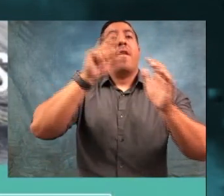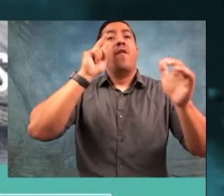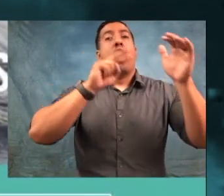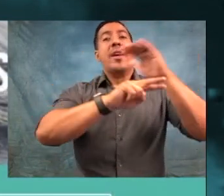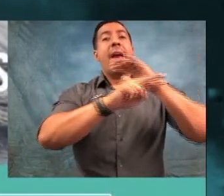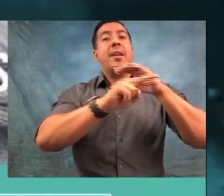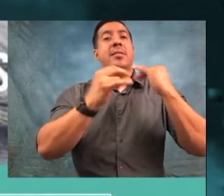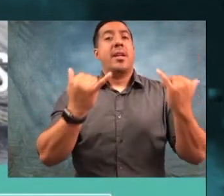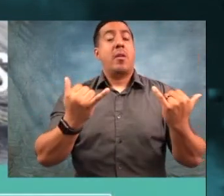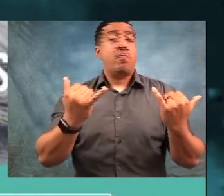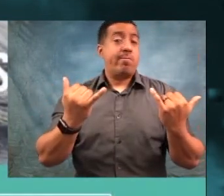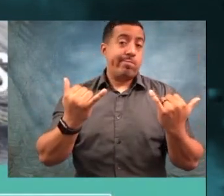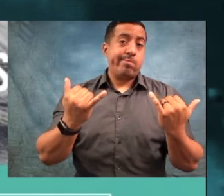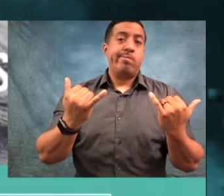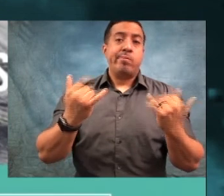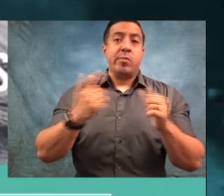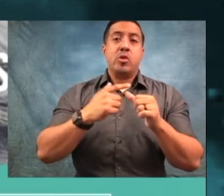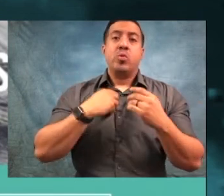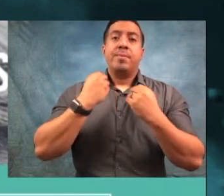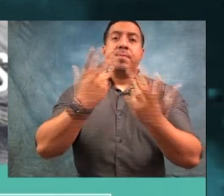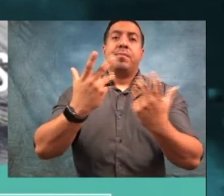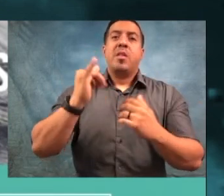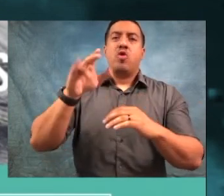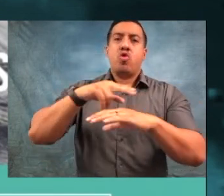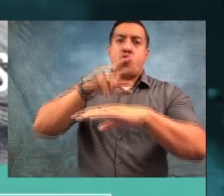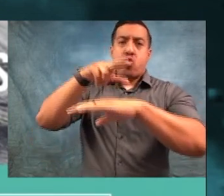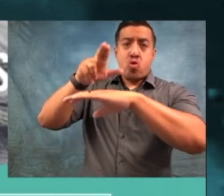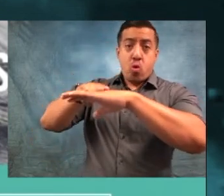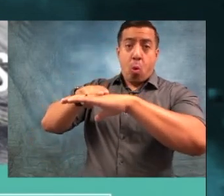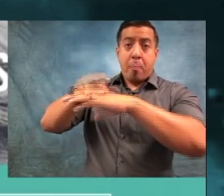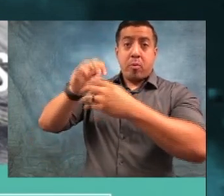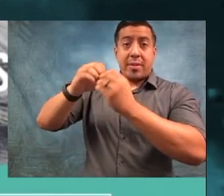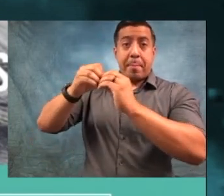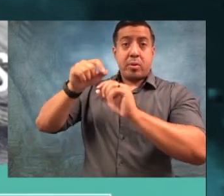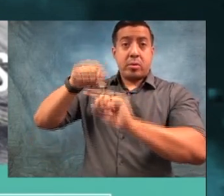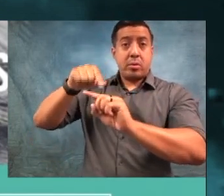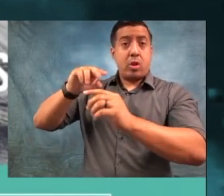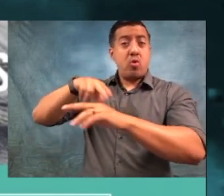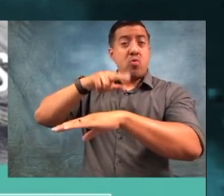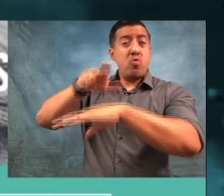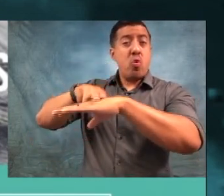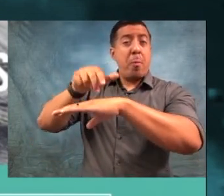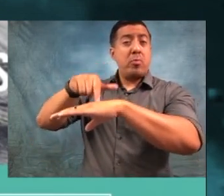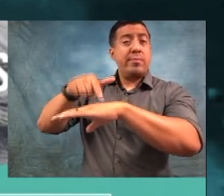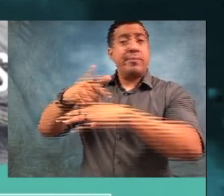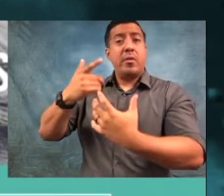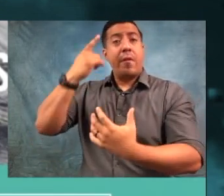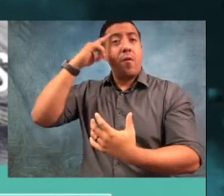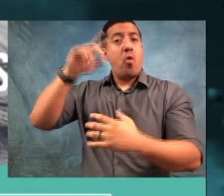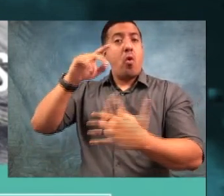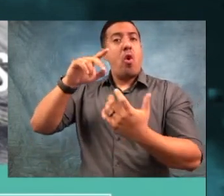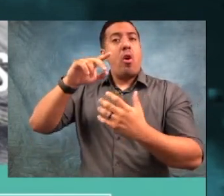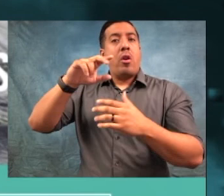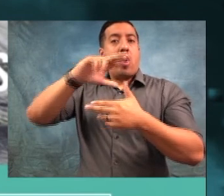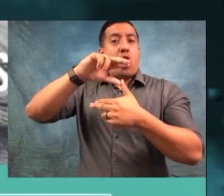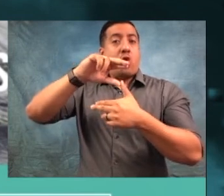Getting to the hurricane season forecast now. First thing I want to say is the normal